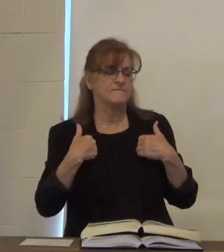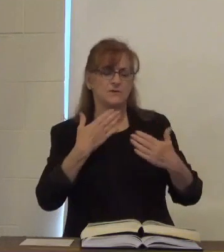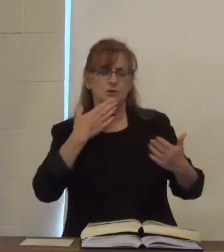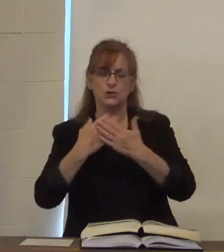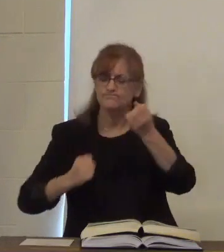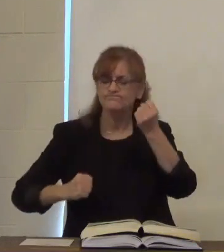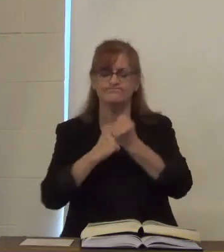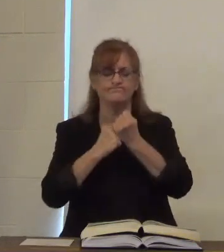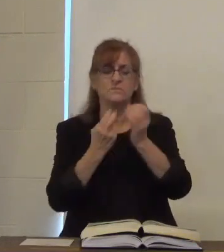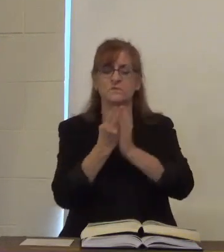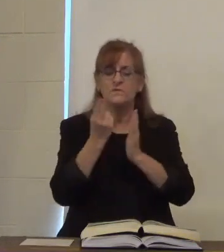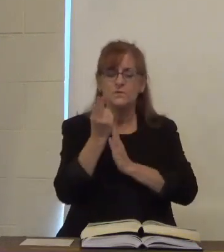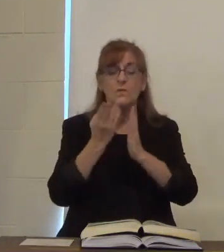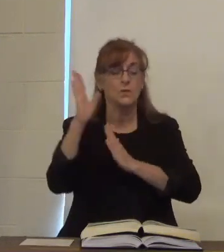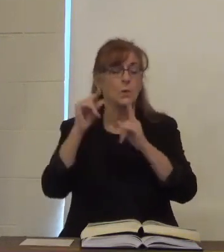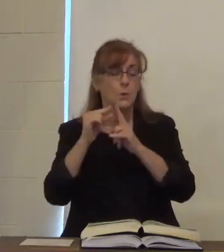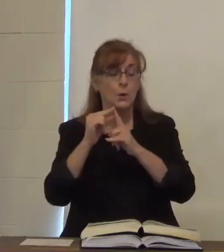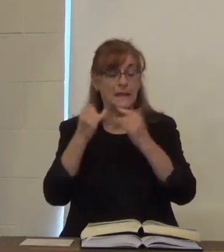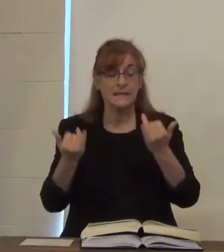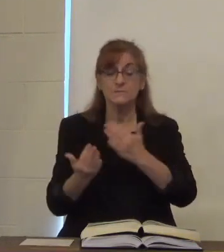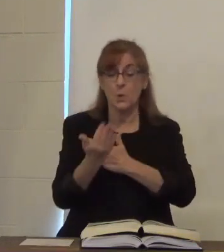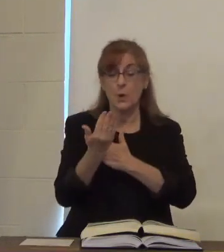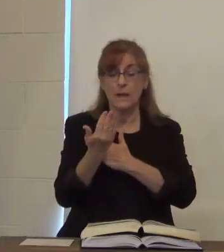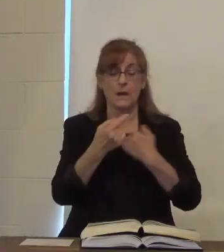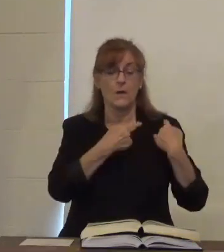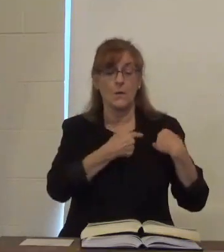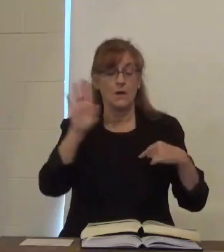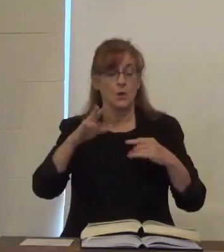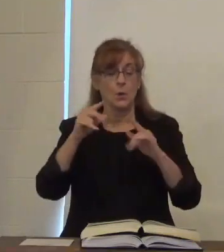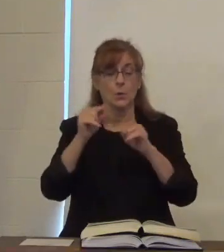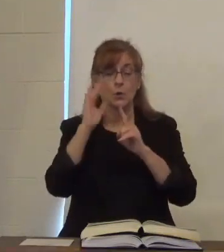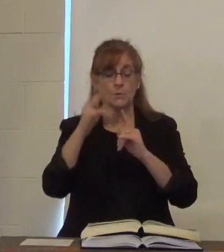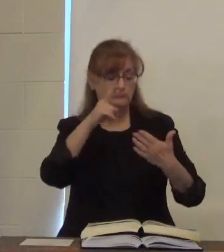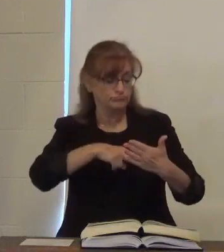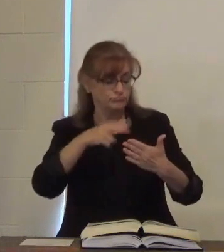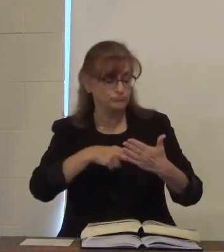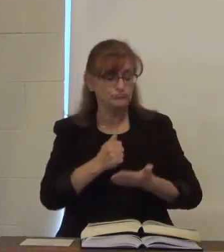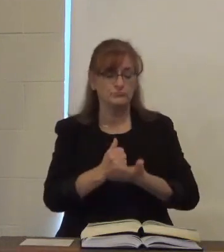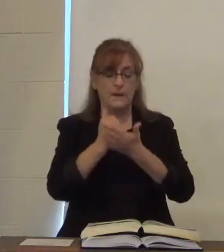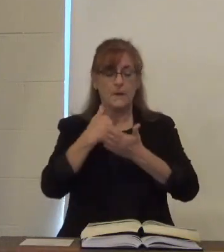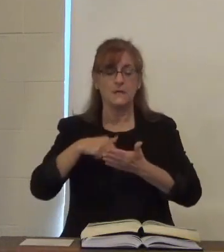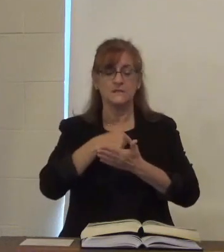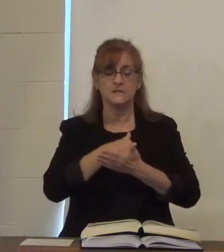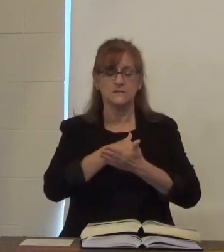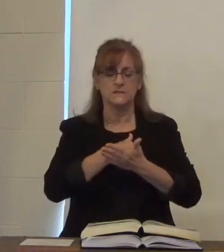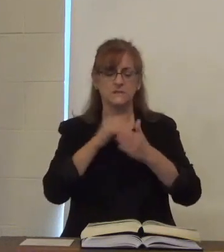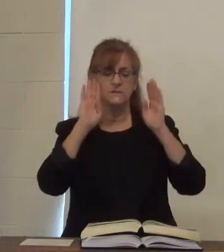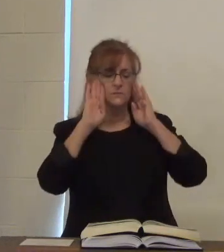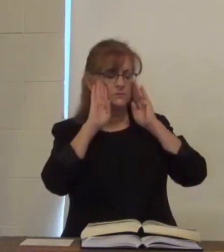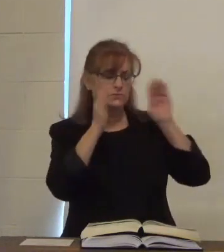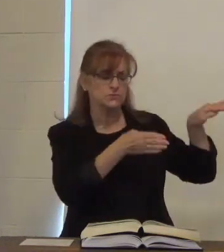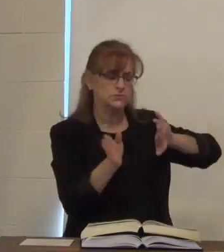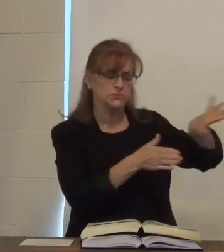truth through your word. Lord, that even this morning as the word will be opened, I pray that you would help us to set aside distractions. Help us to